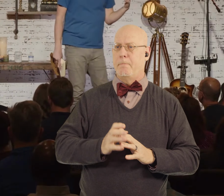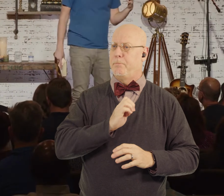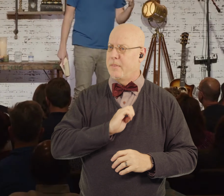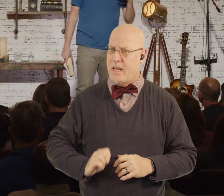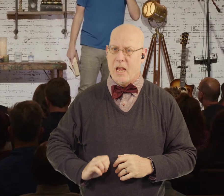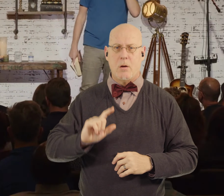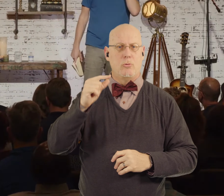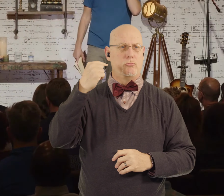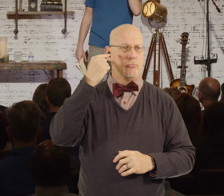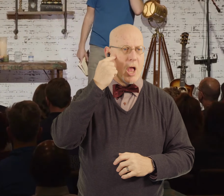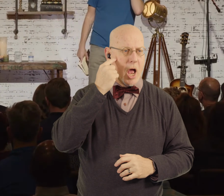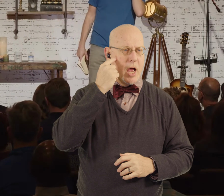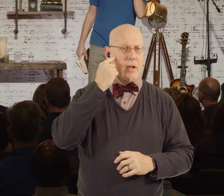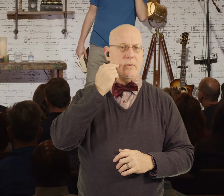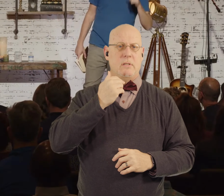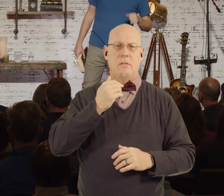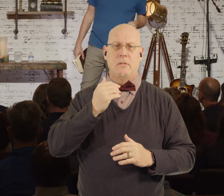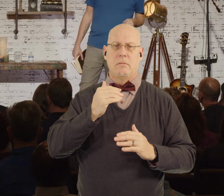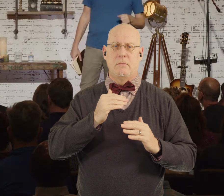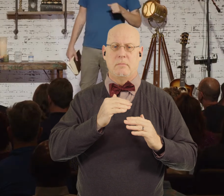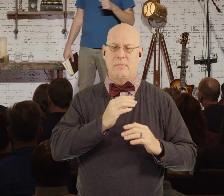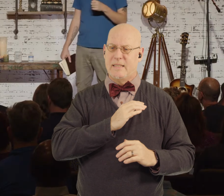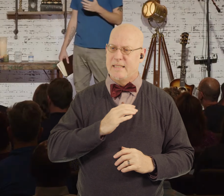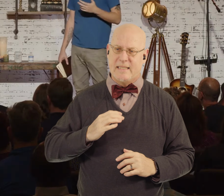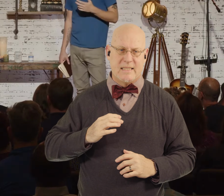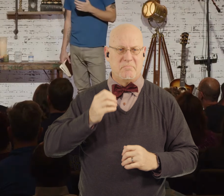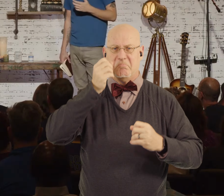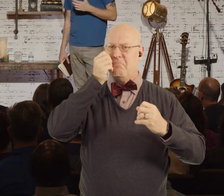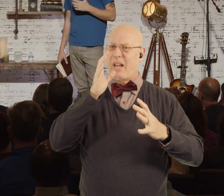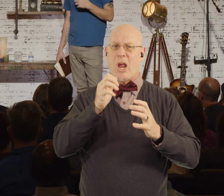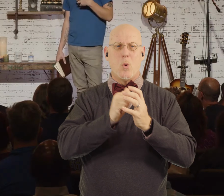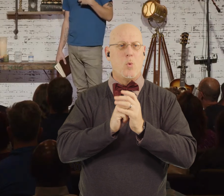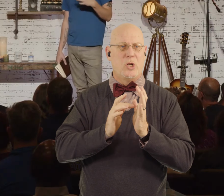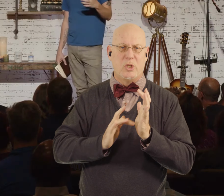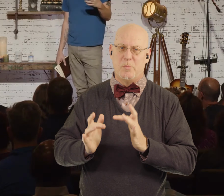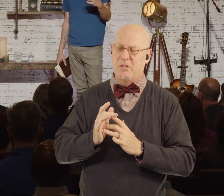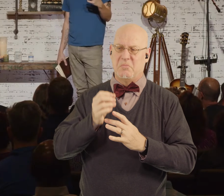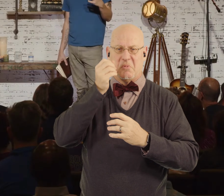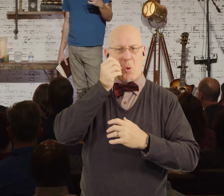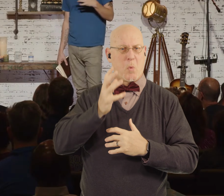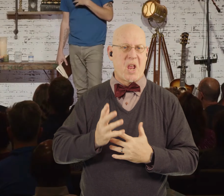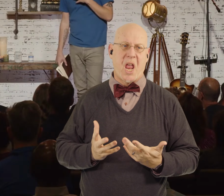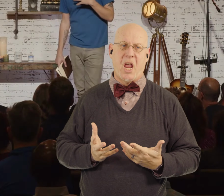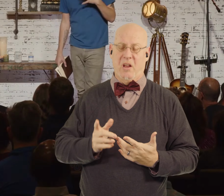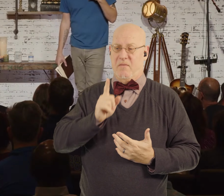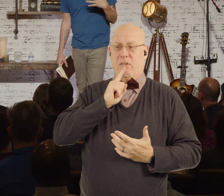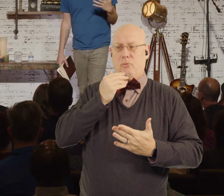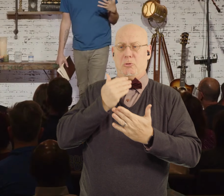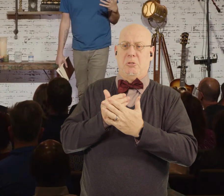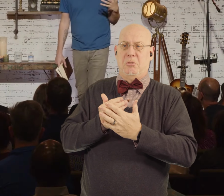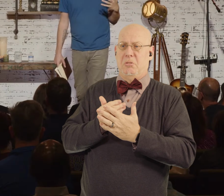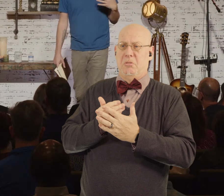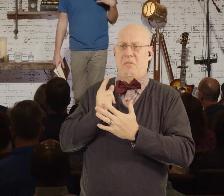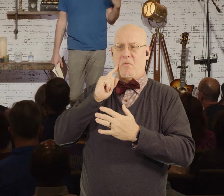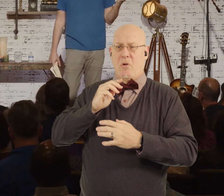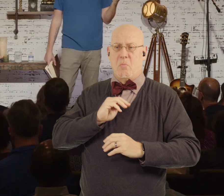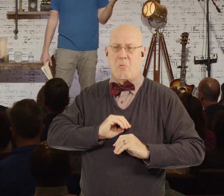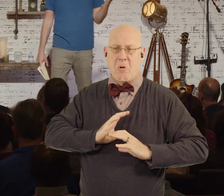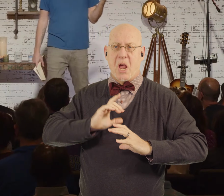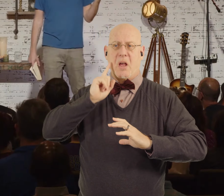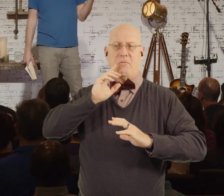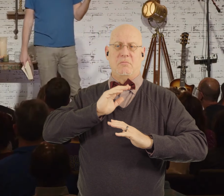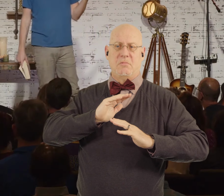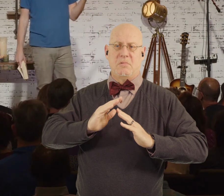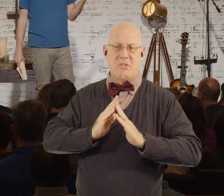world, the emperors and the governors, the citizens, they didn't care if you worshiped Jesus. They just didn't care. As a matter of fact, it was